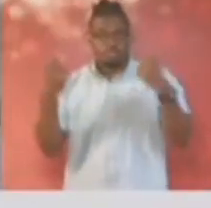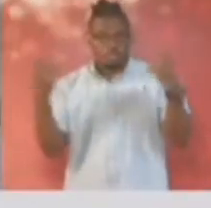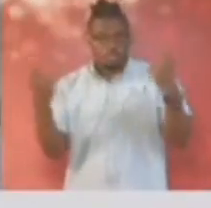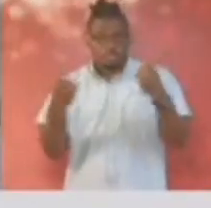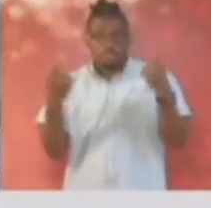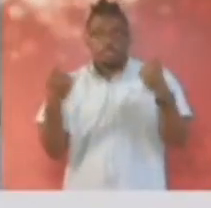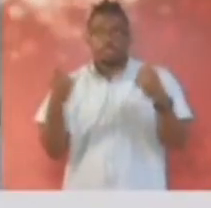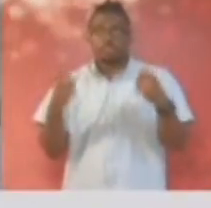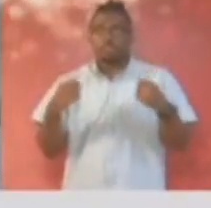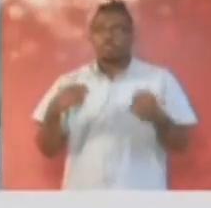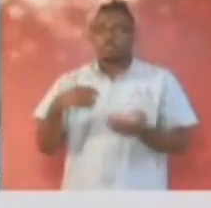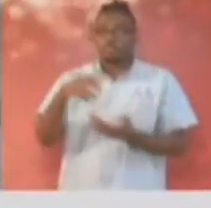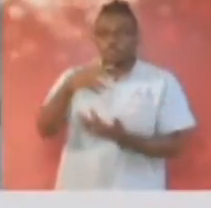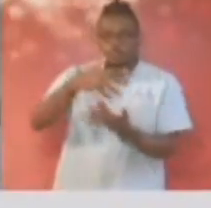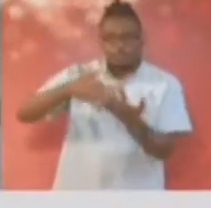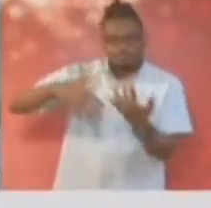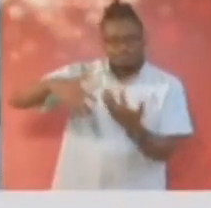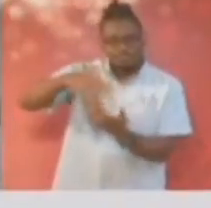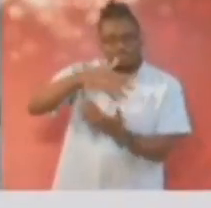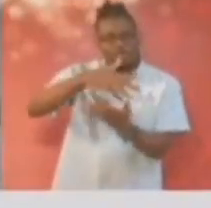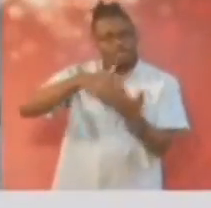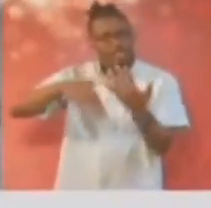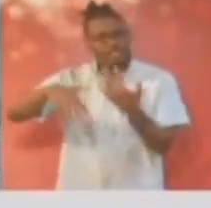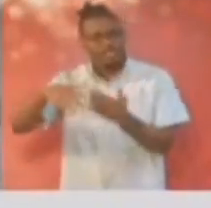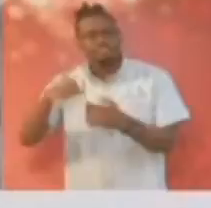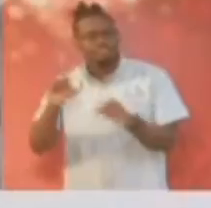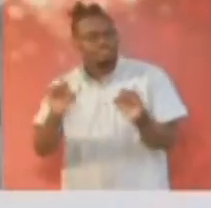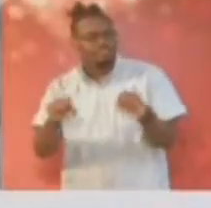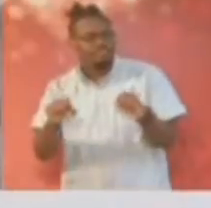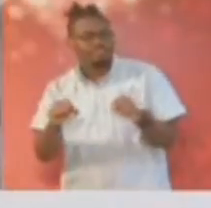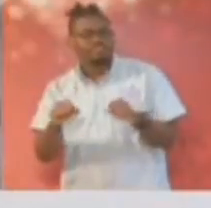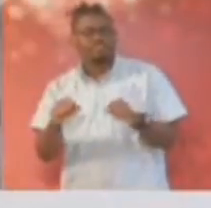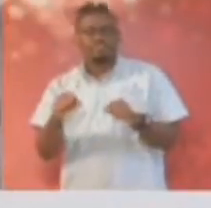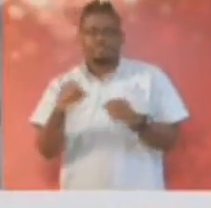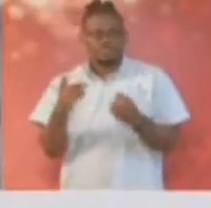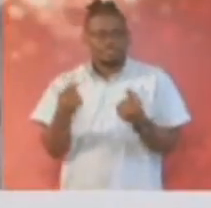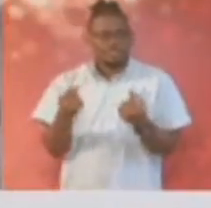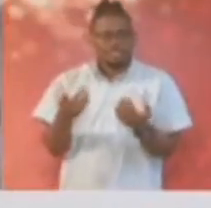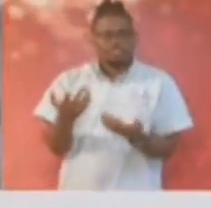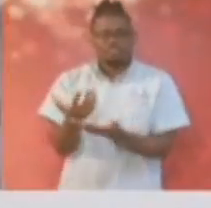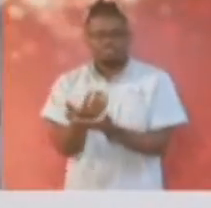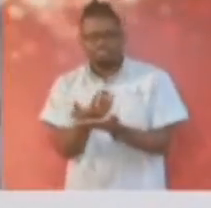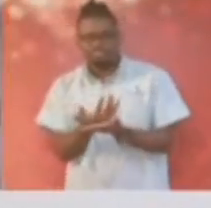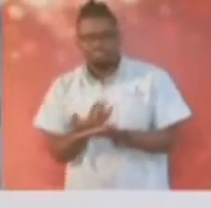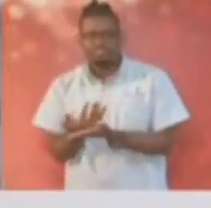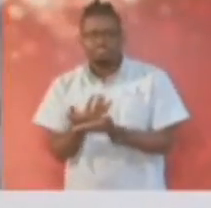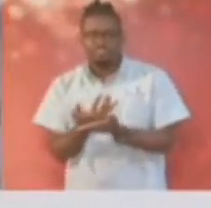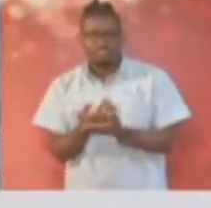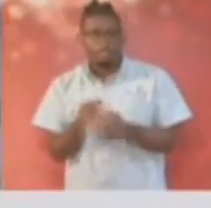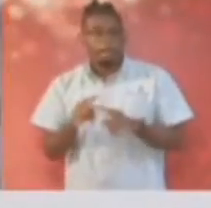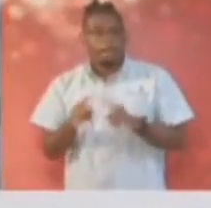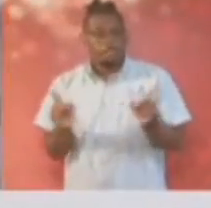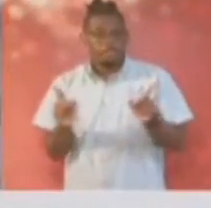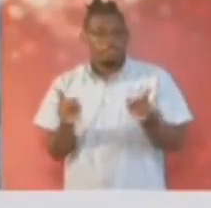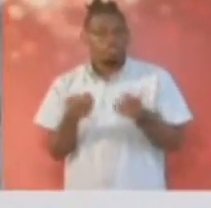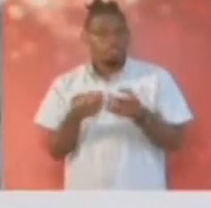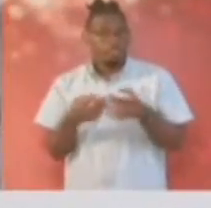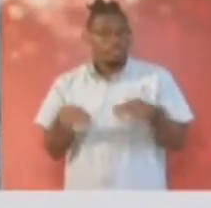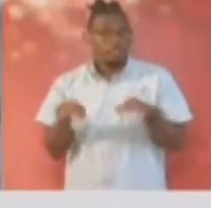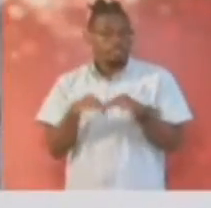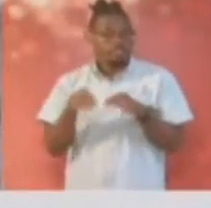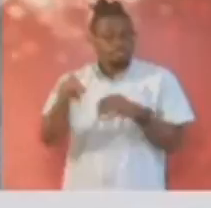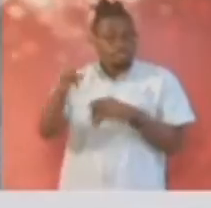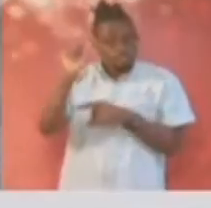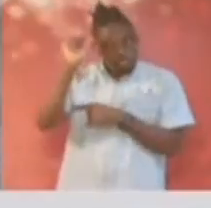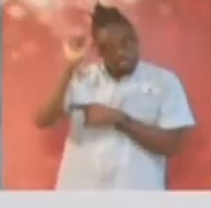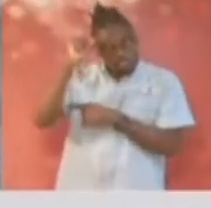socializing are defining hallmarks of Diwali. And whilst this may be so, It is imperative that we remind ourselves of the guidelines